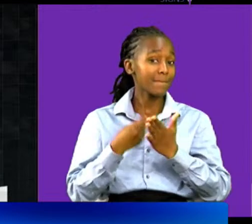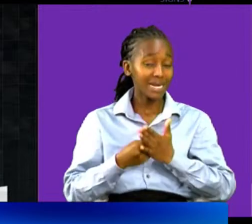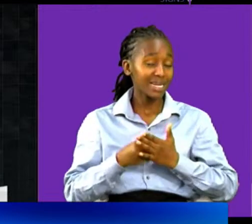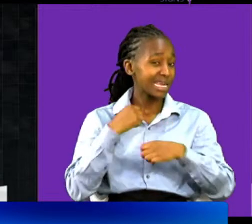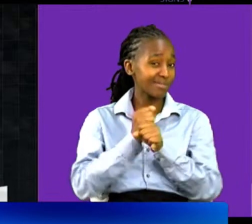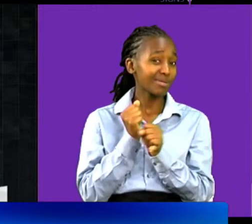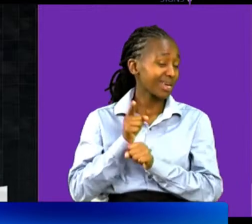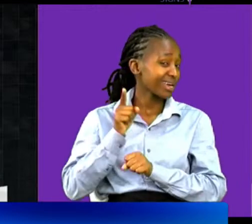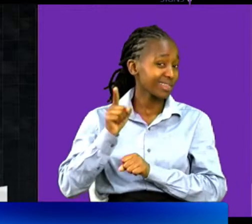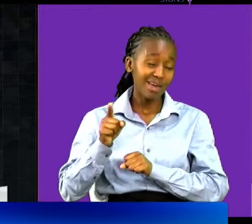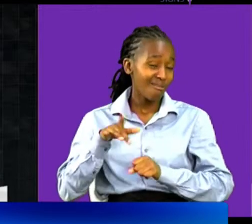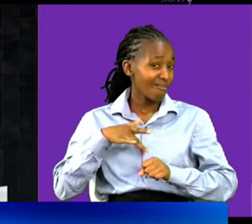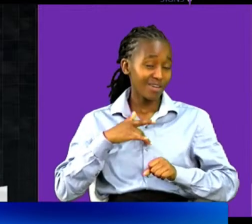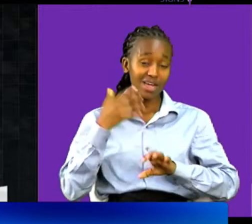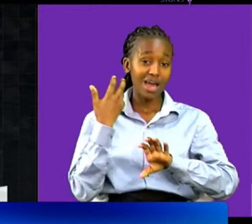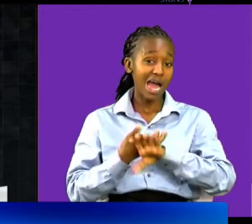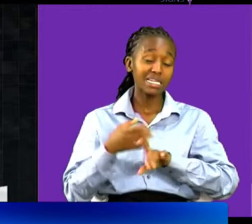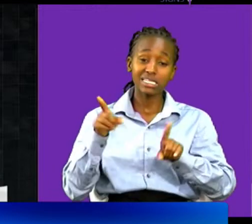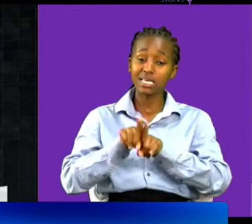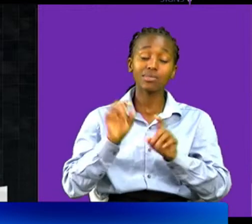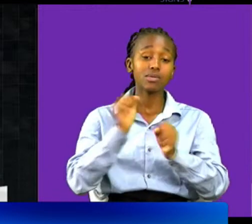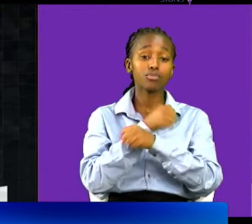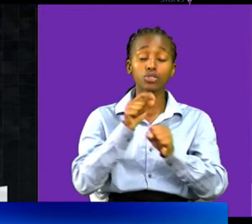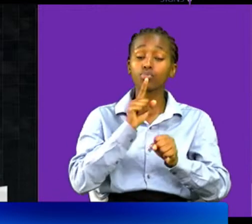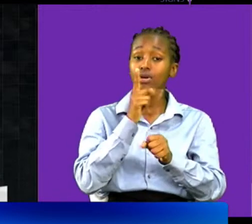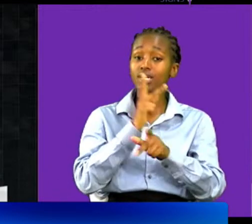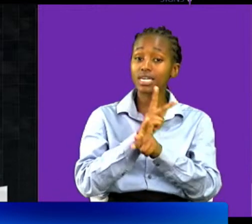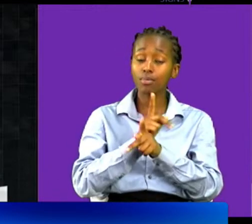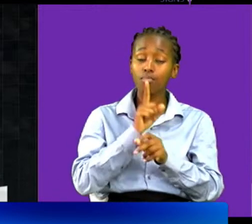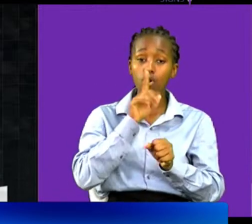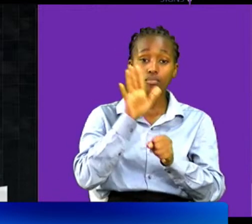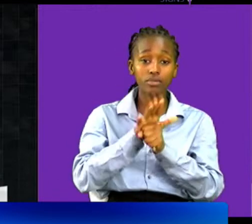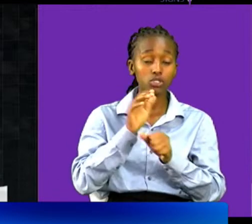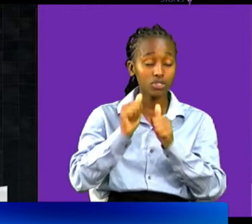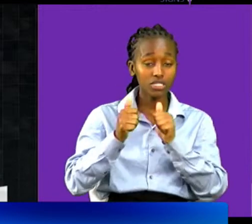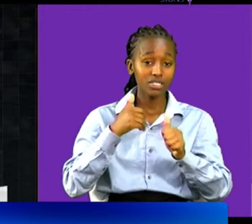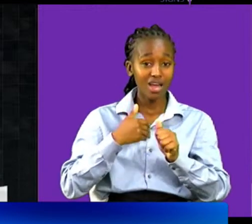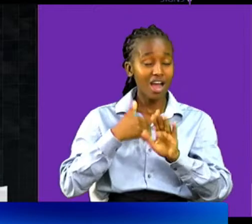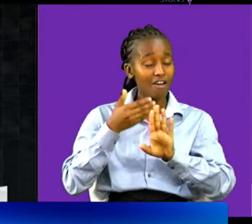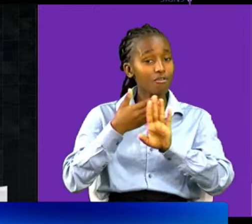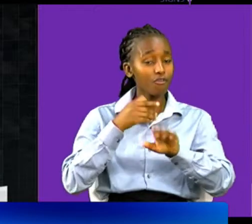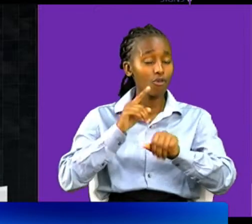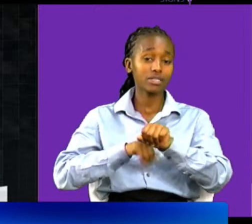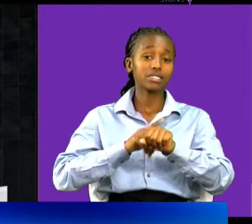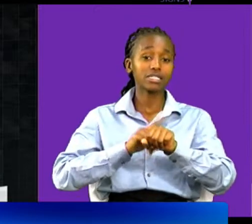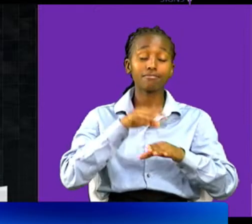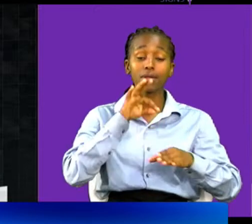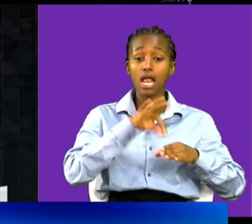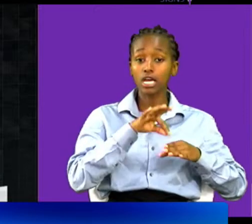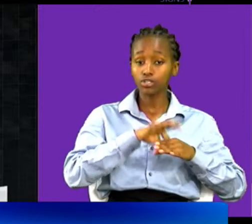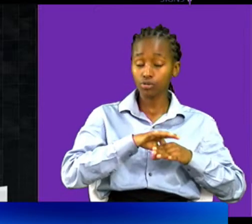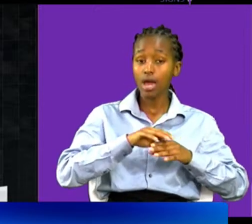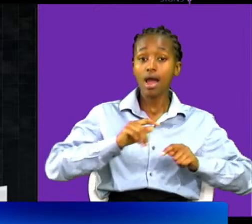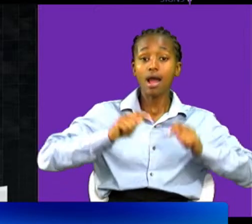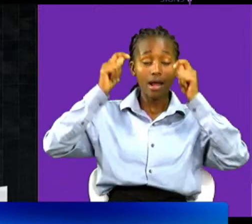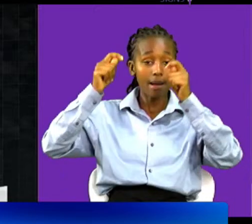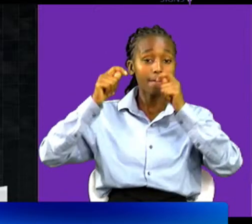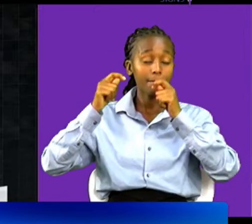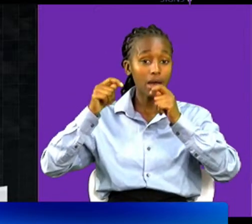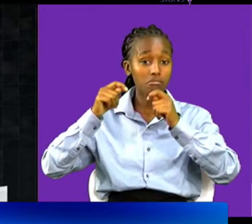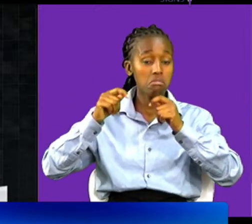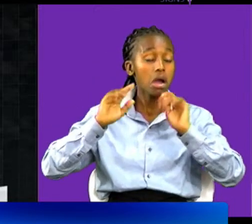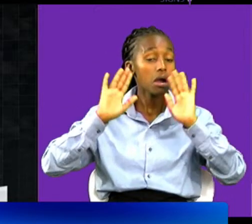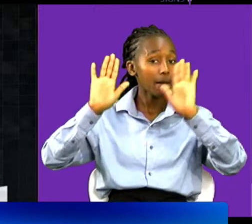break promises made to their constituents during the election campaigns. They are now urging the